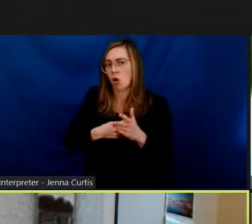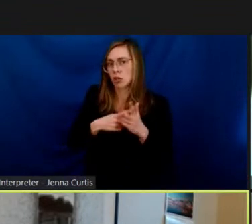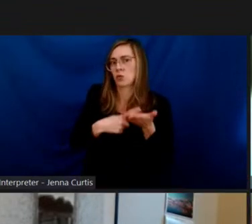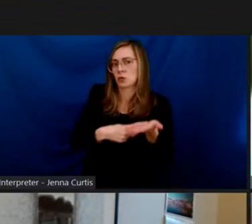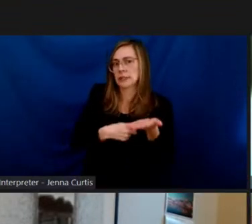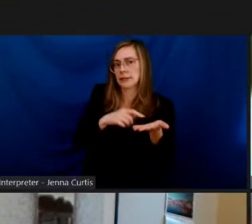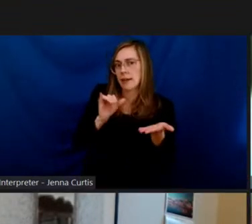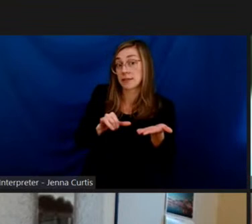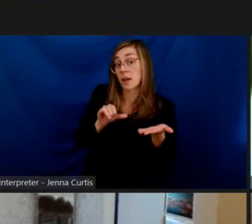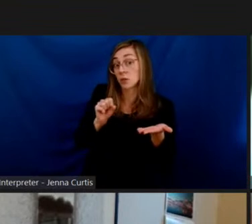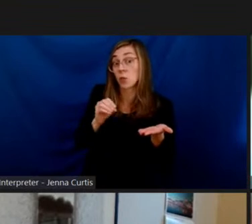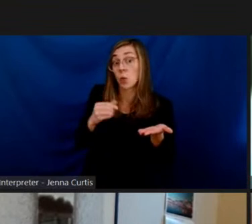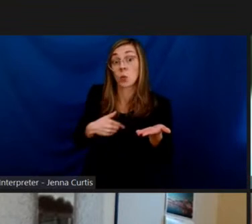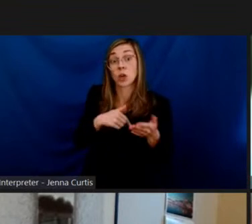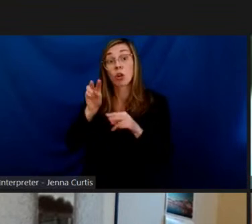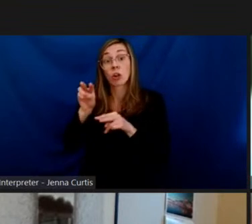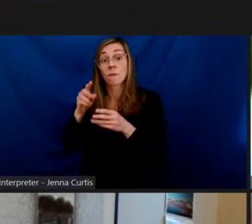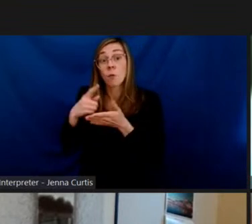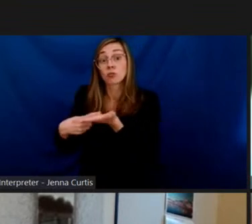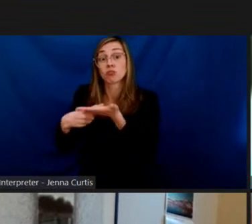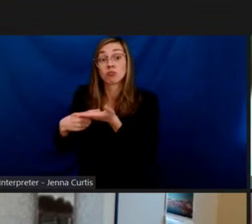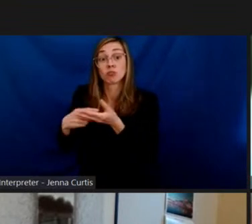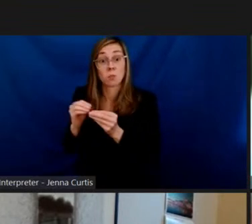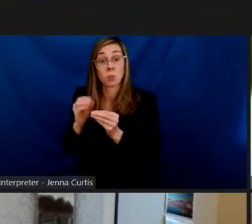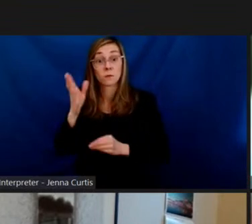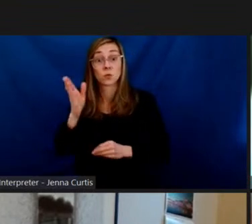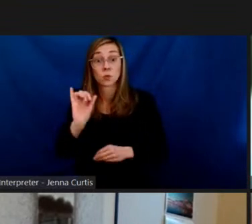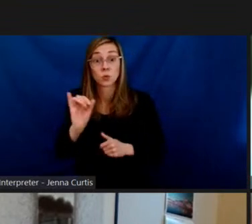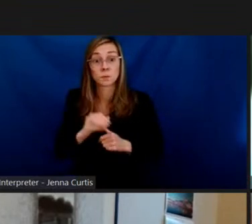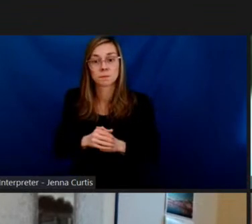as well. Great, thank you. Thanks,